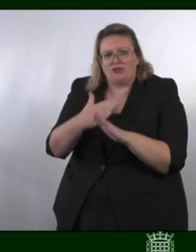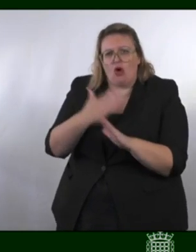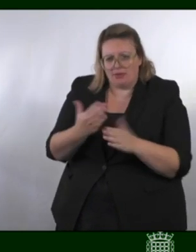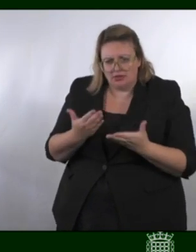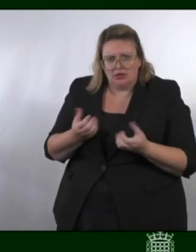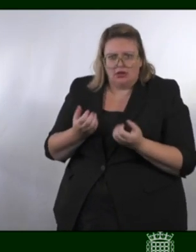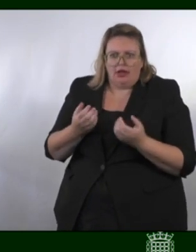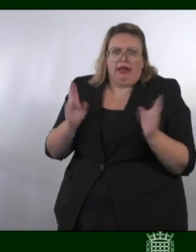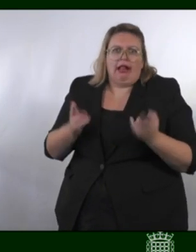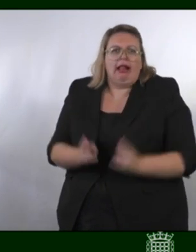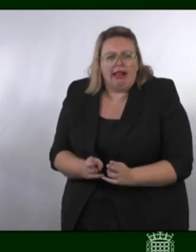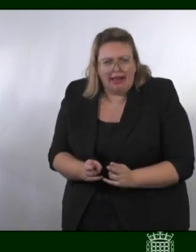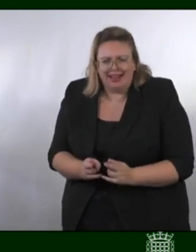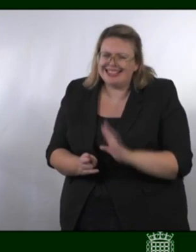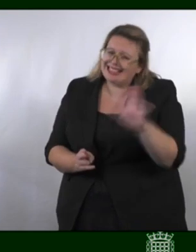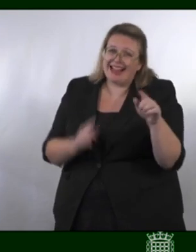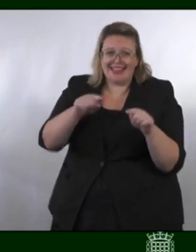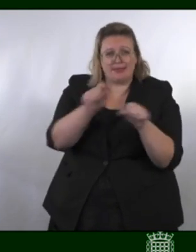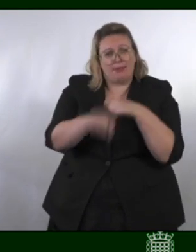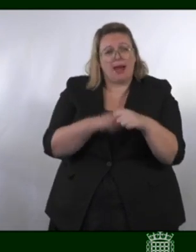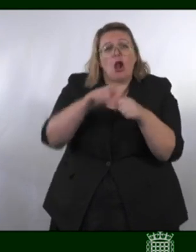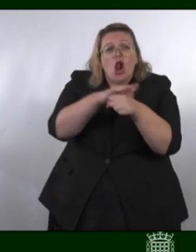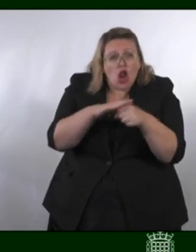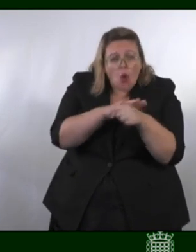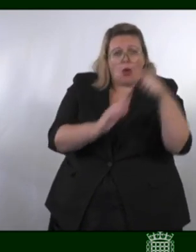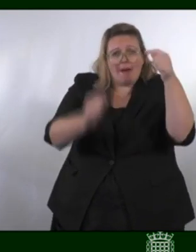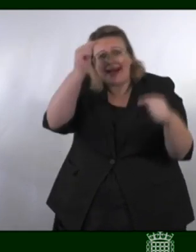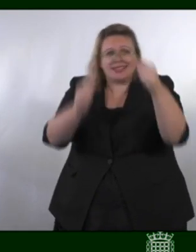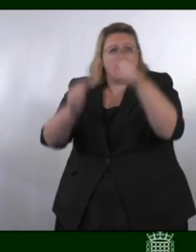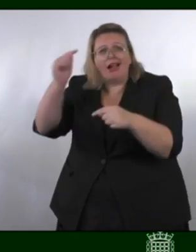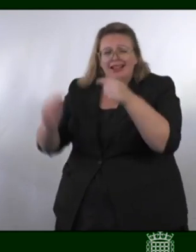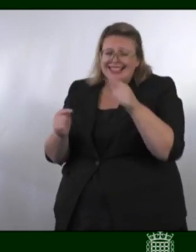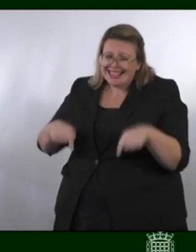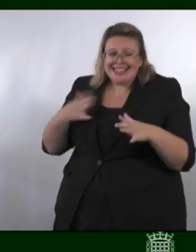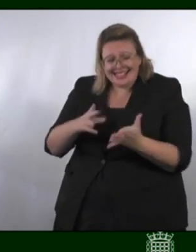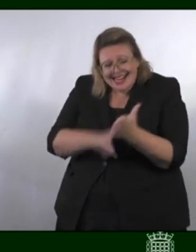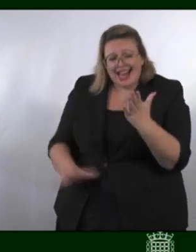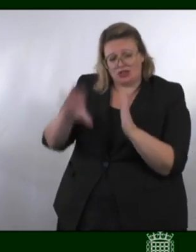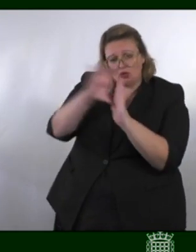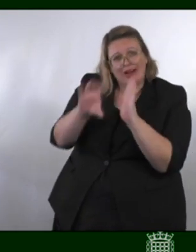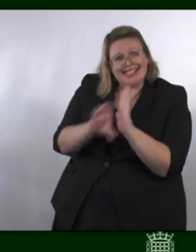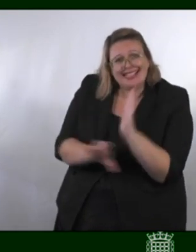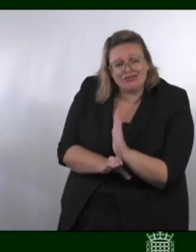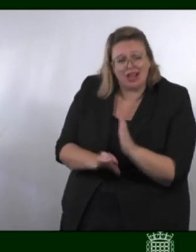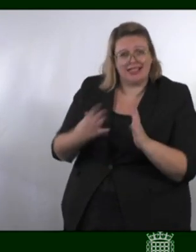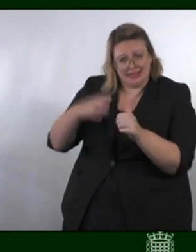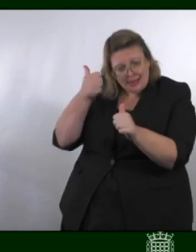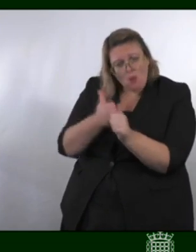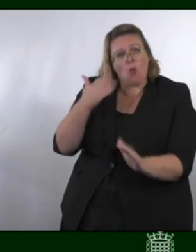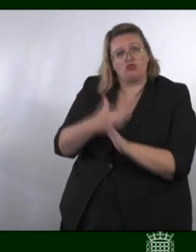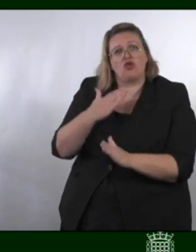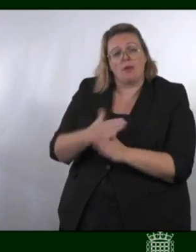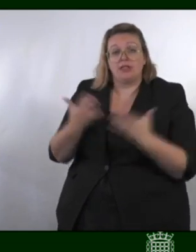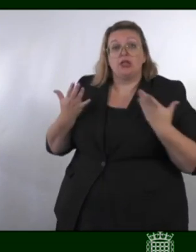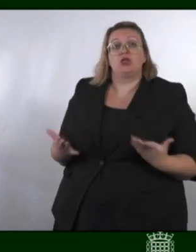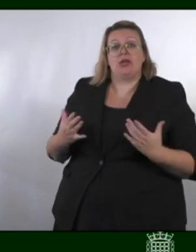endless local battles with clear national criteria and proper support for jobs. Labour's motion this afternoon would do that.